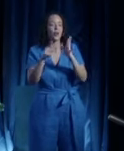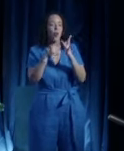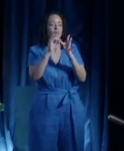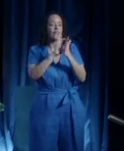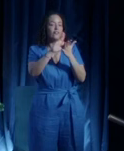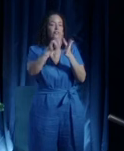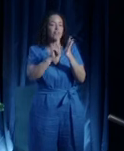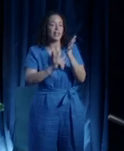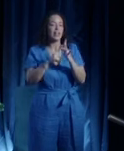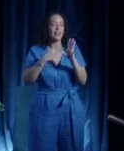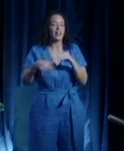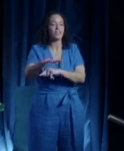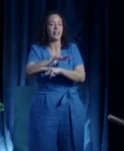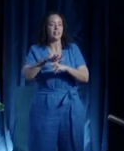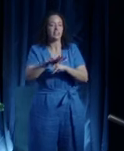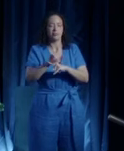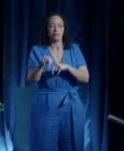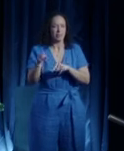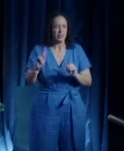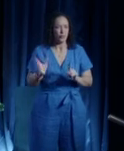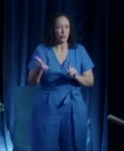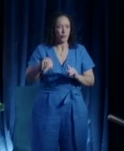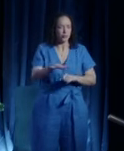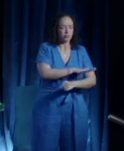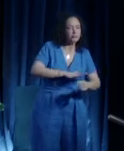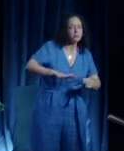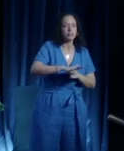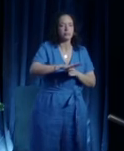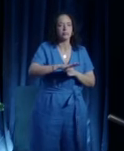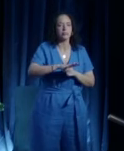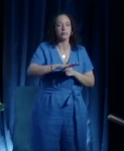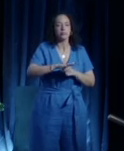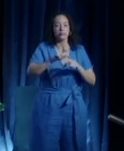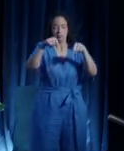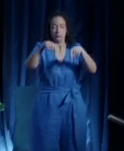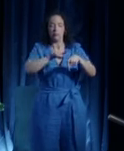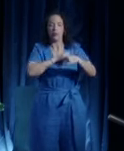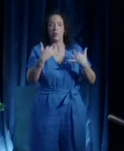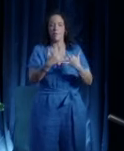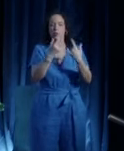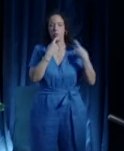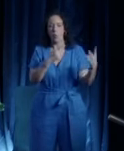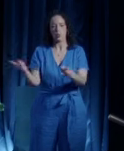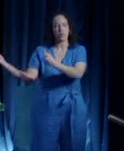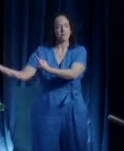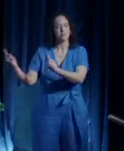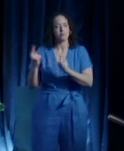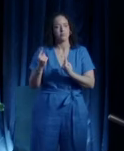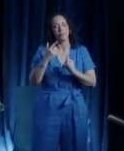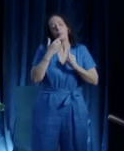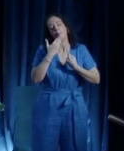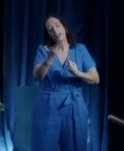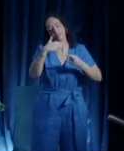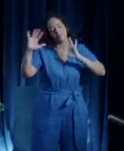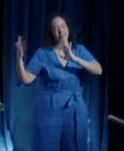Now, none of these people are of the parish. They are here upon the tolerance of Parliament, and I want you to give them a massive